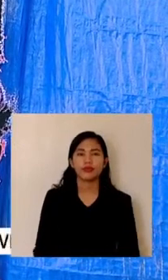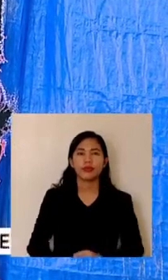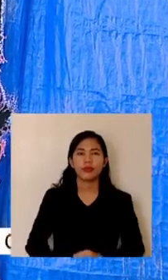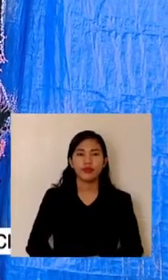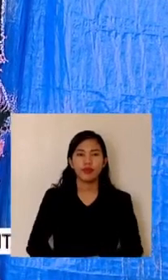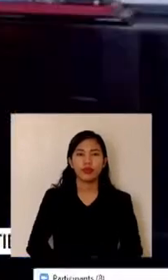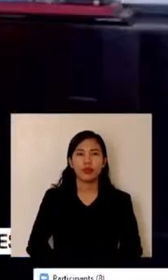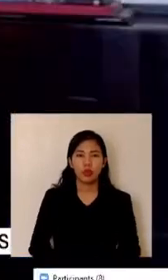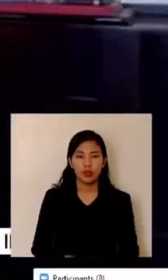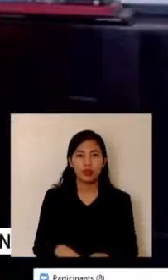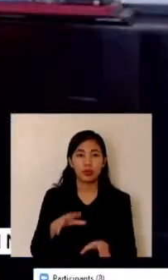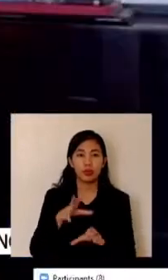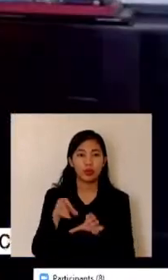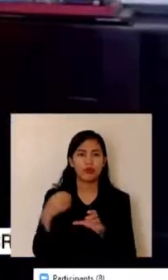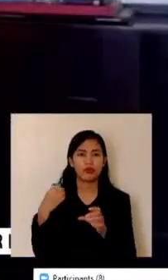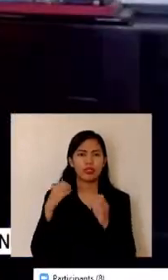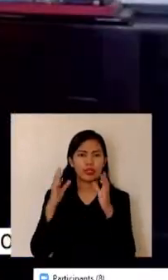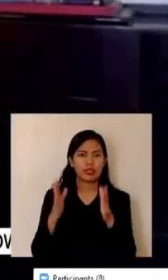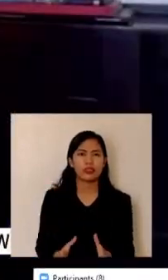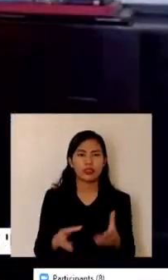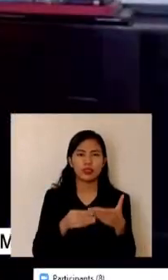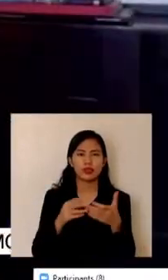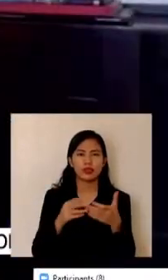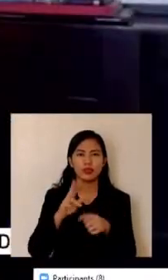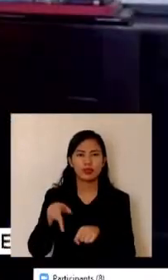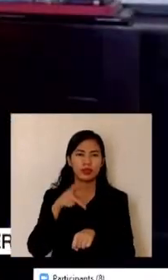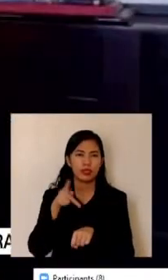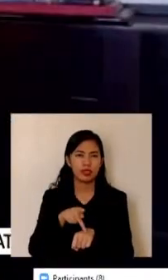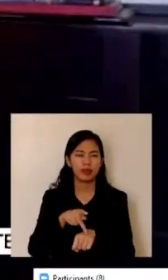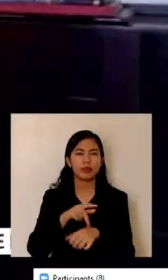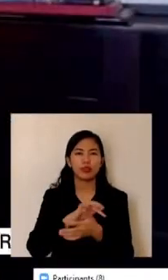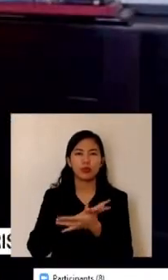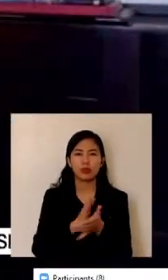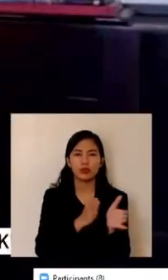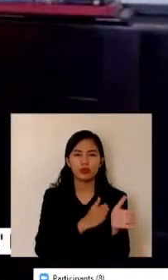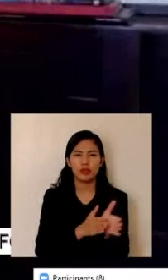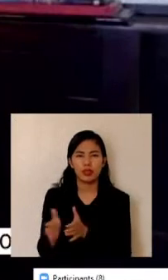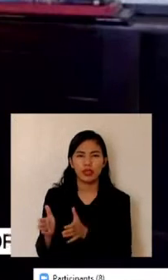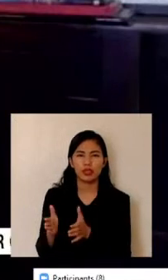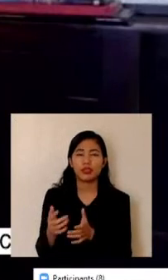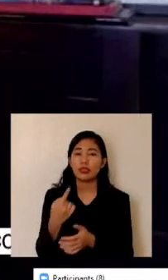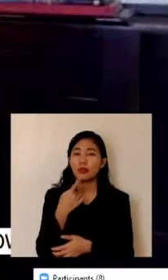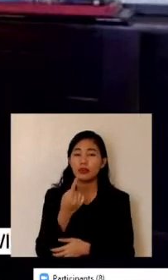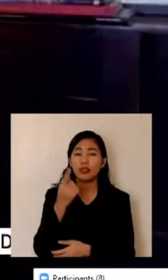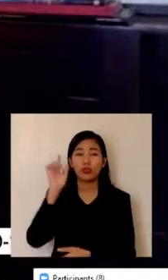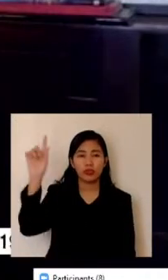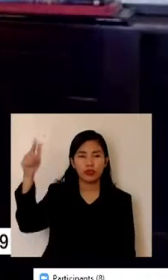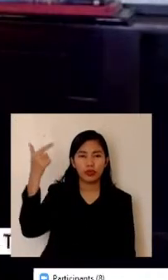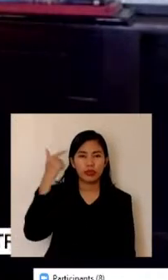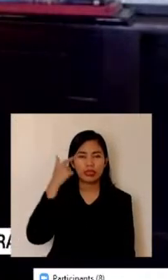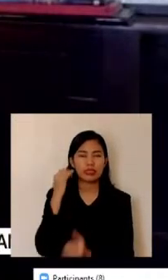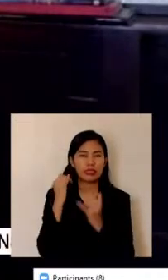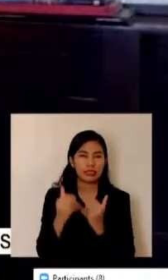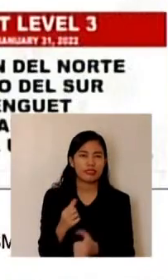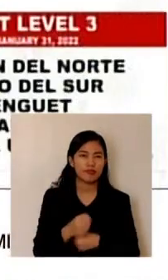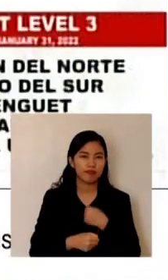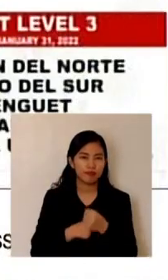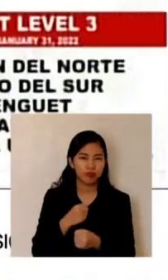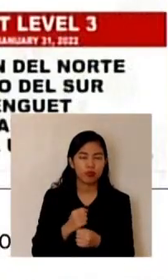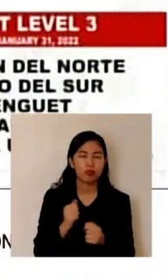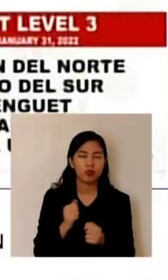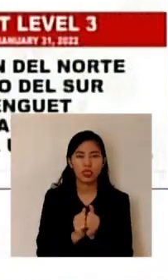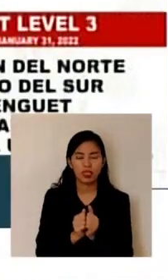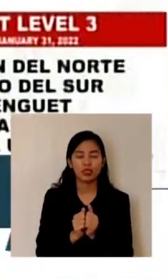of the officials leading the Philippines' pandemic response admits government is still struggling with its contact tracing